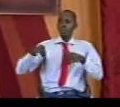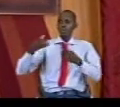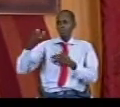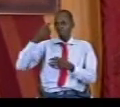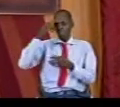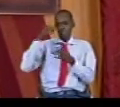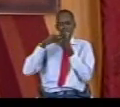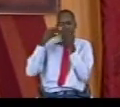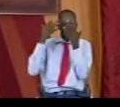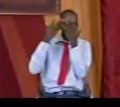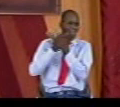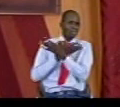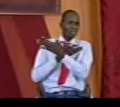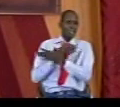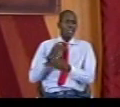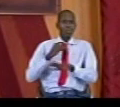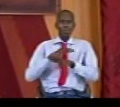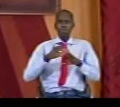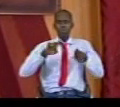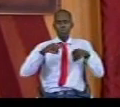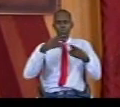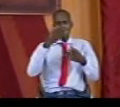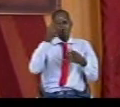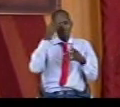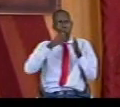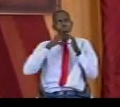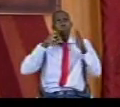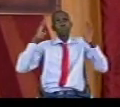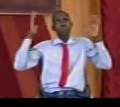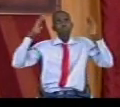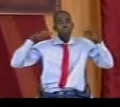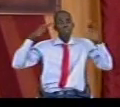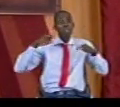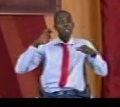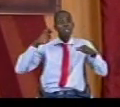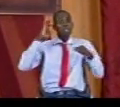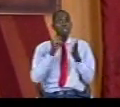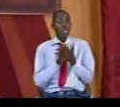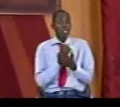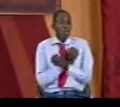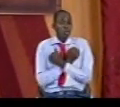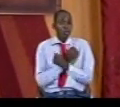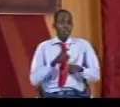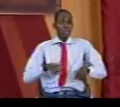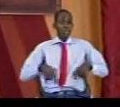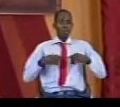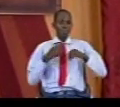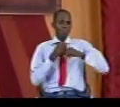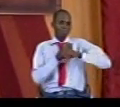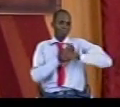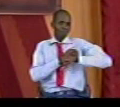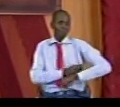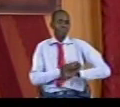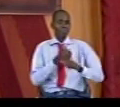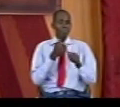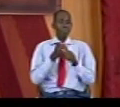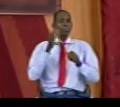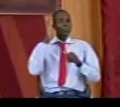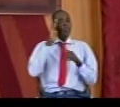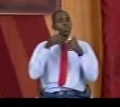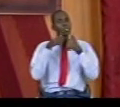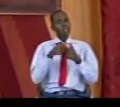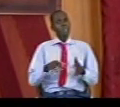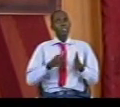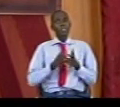over protecting himself. And he says, he that loveth his life, over protecting himself, shall lose it. And he